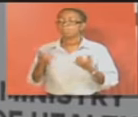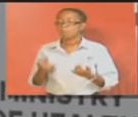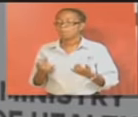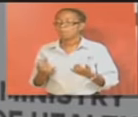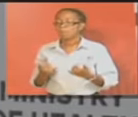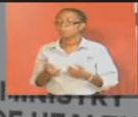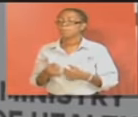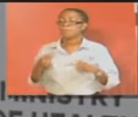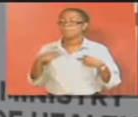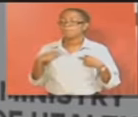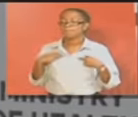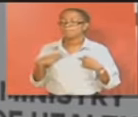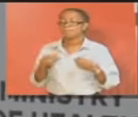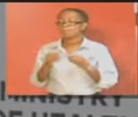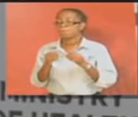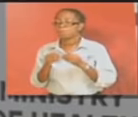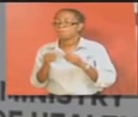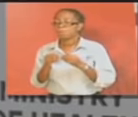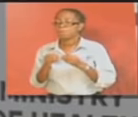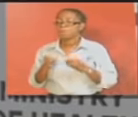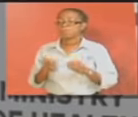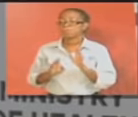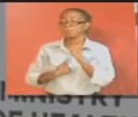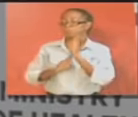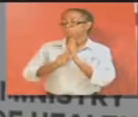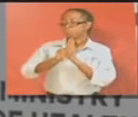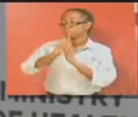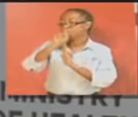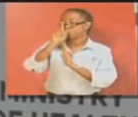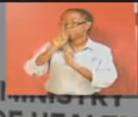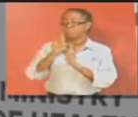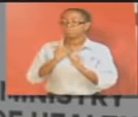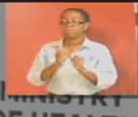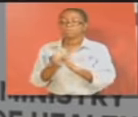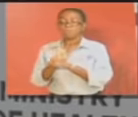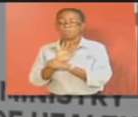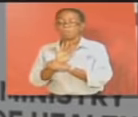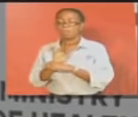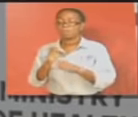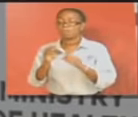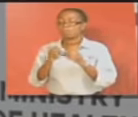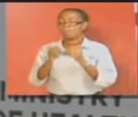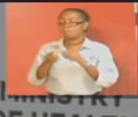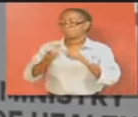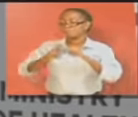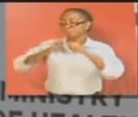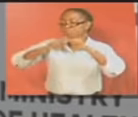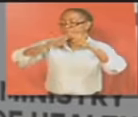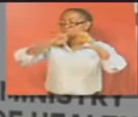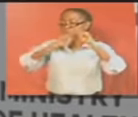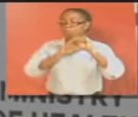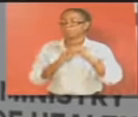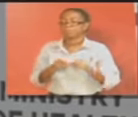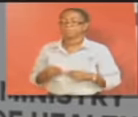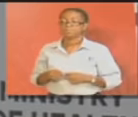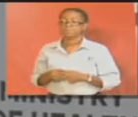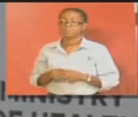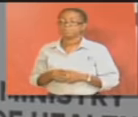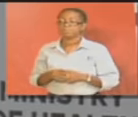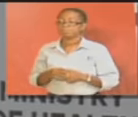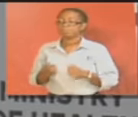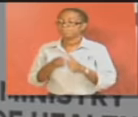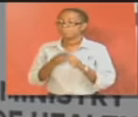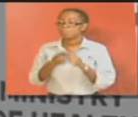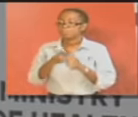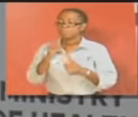by this additional increase in cases, but there has been a discussion around the best